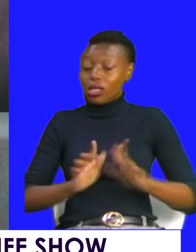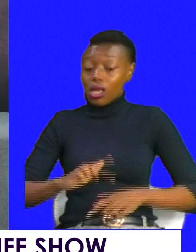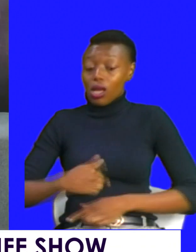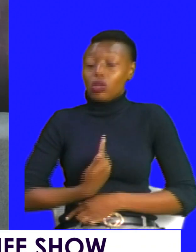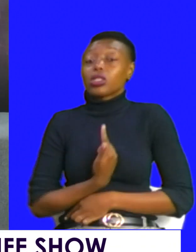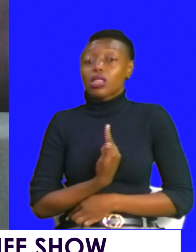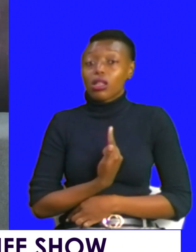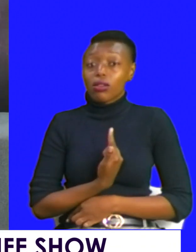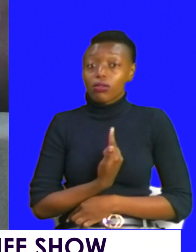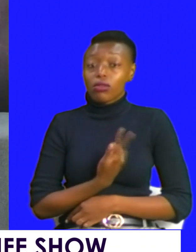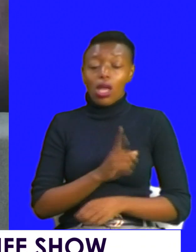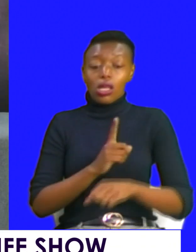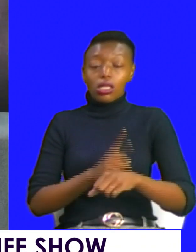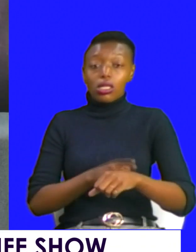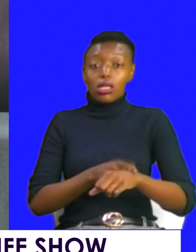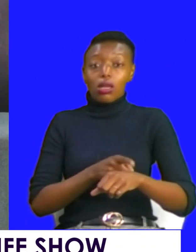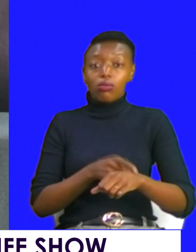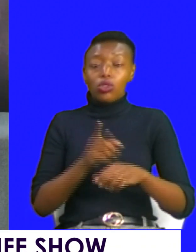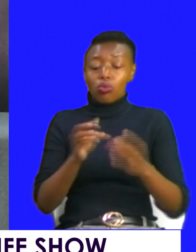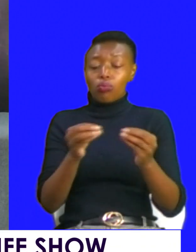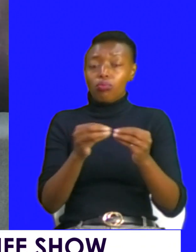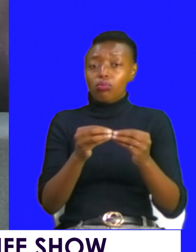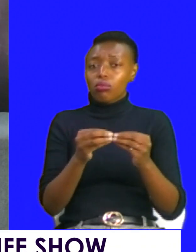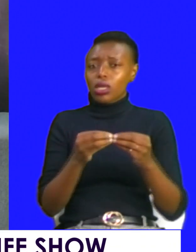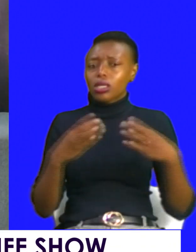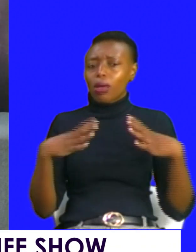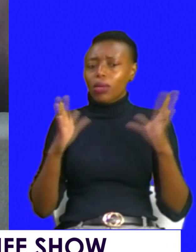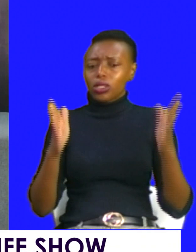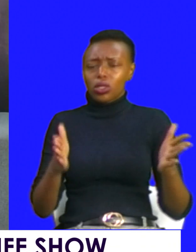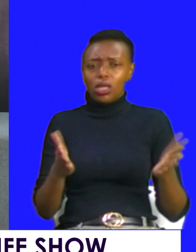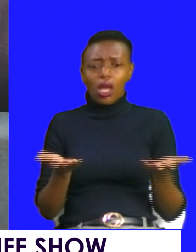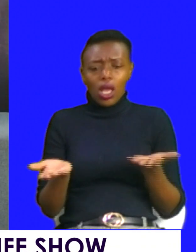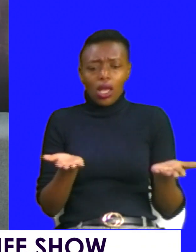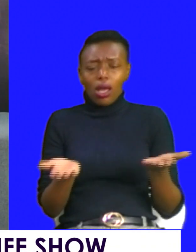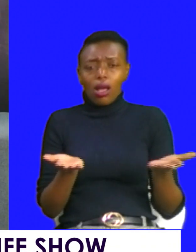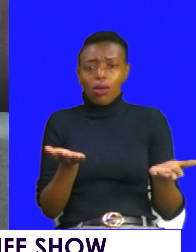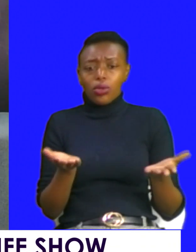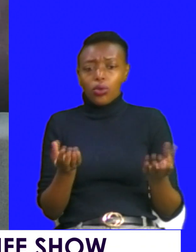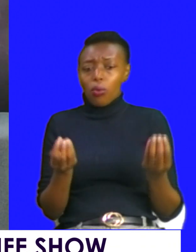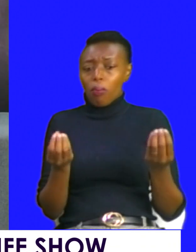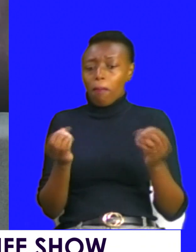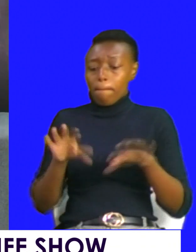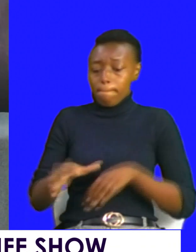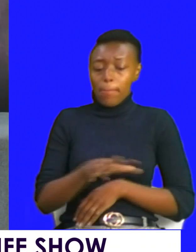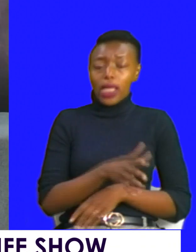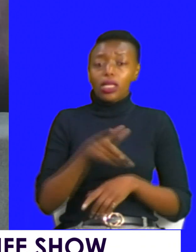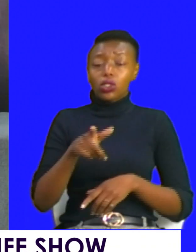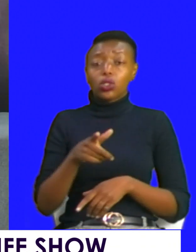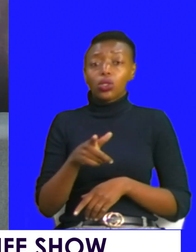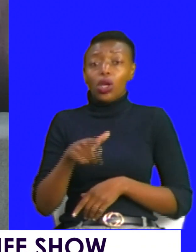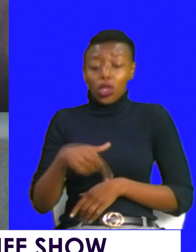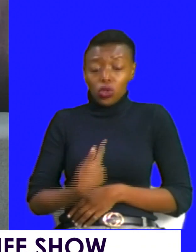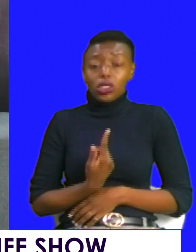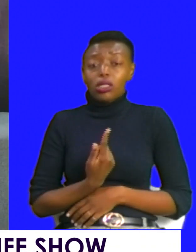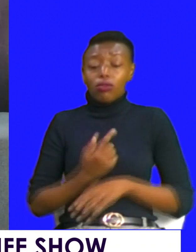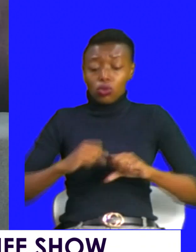you meet somebody, how do you market yourself? Probably even if it's to your boss, you've done several